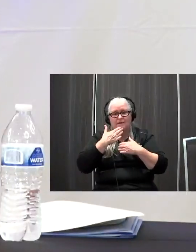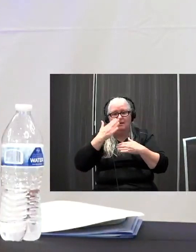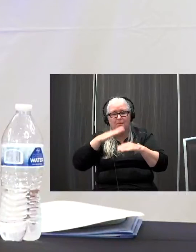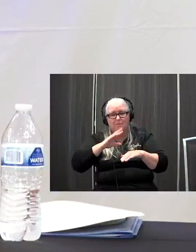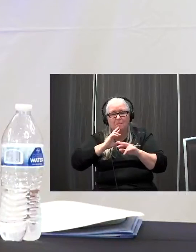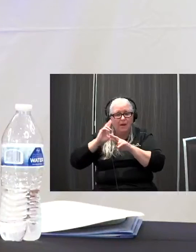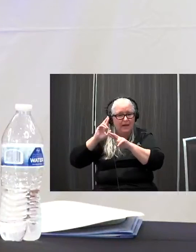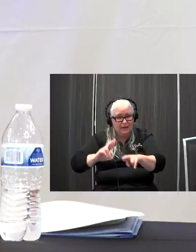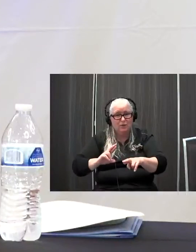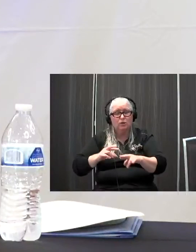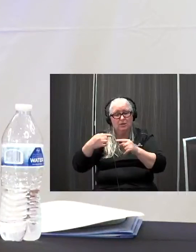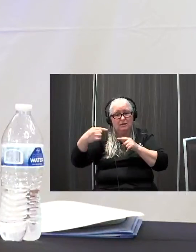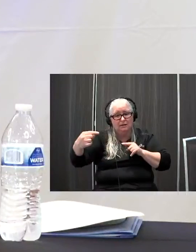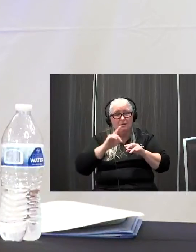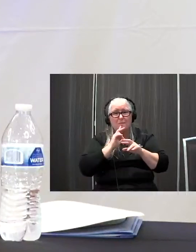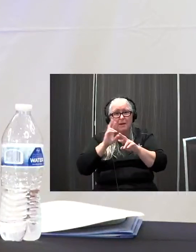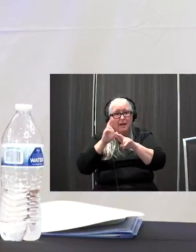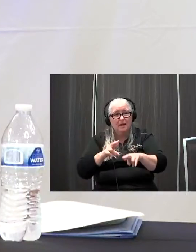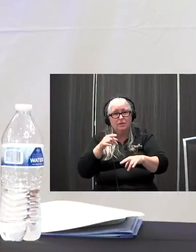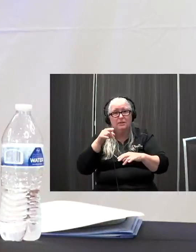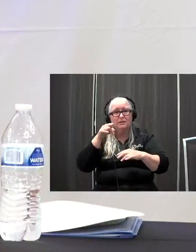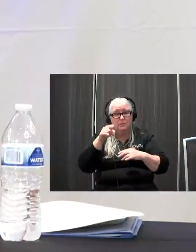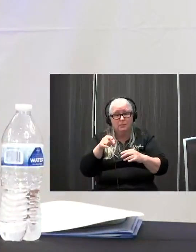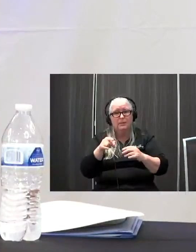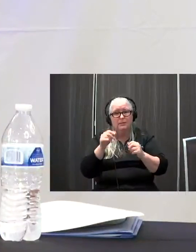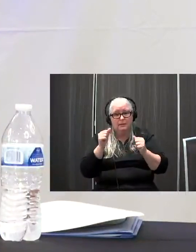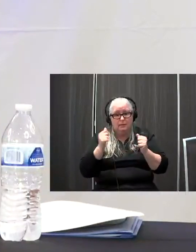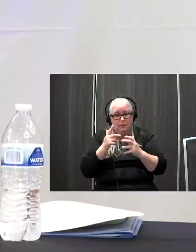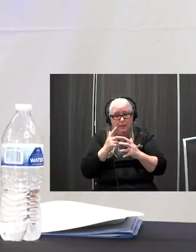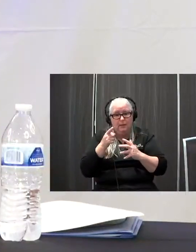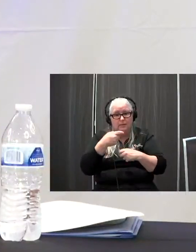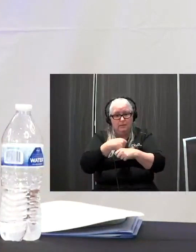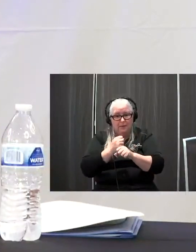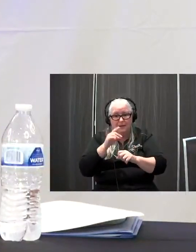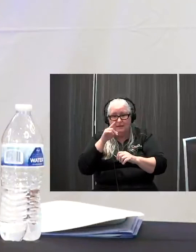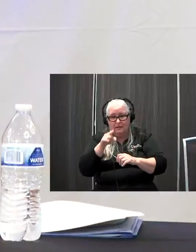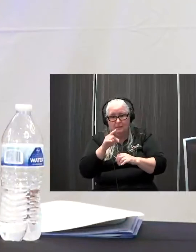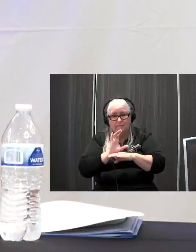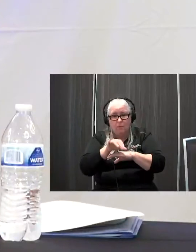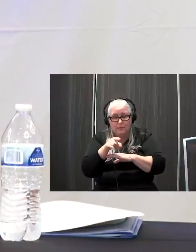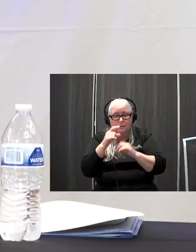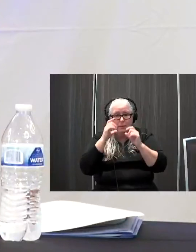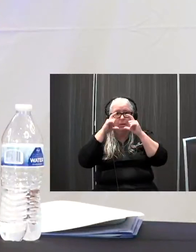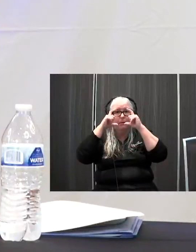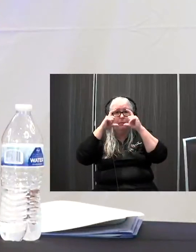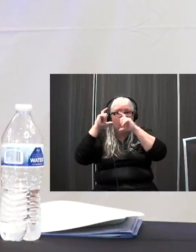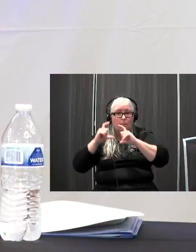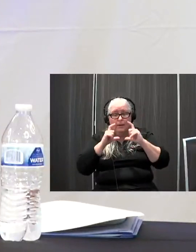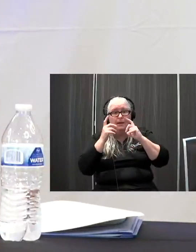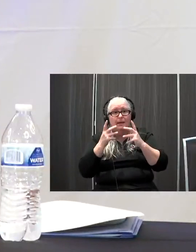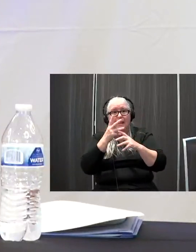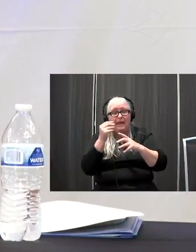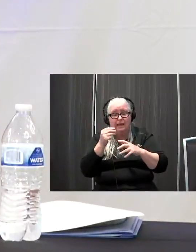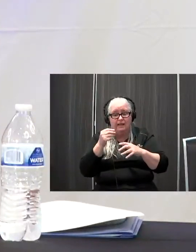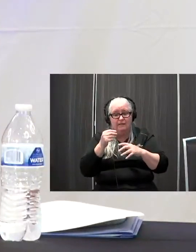actually compounding with his anxiety. So it was making him stay awake, and then you add on top of the layer of the